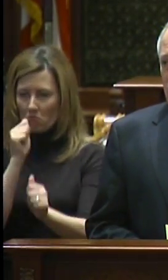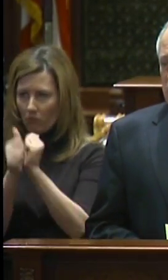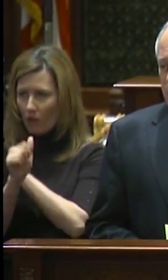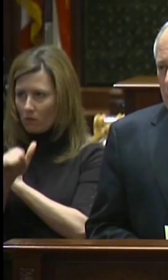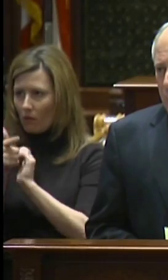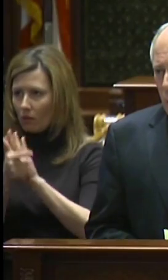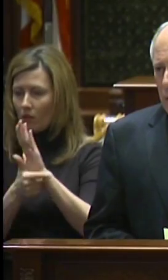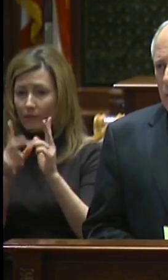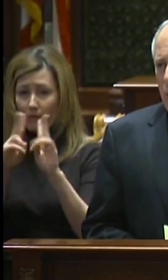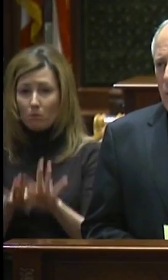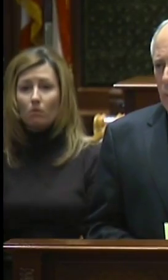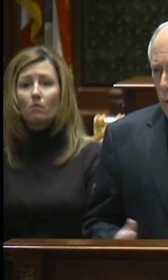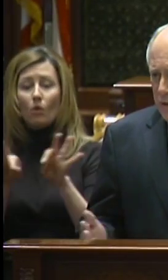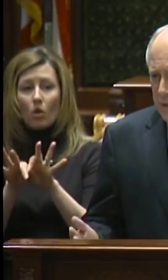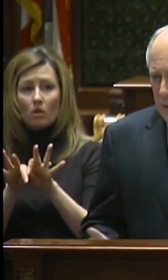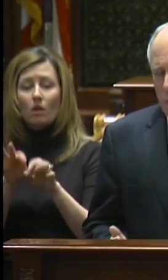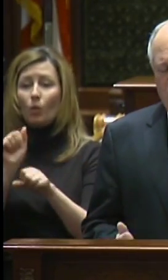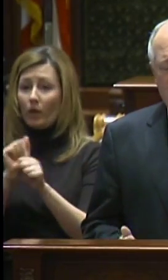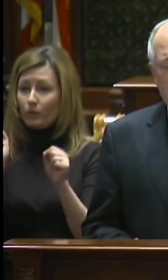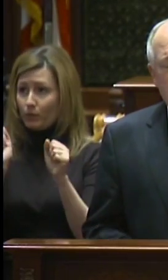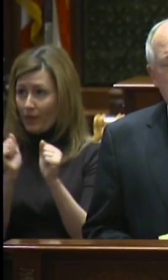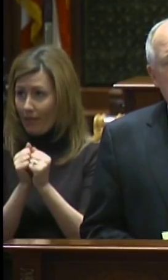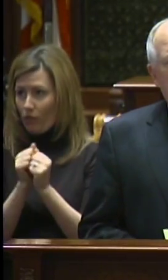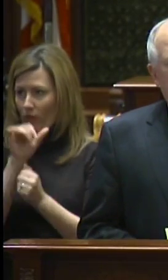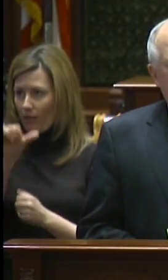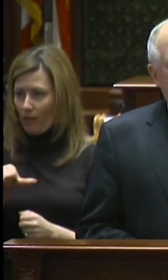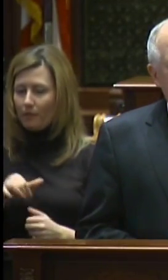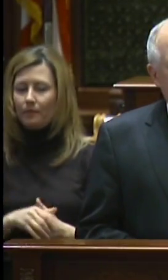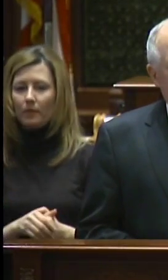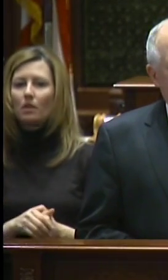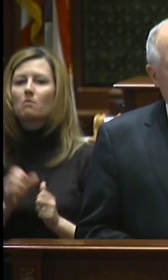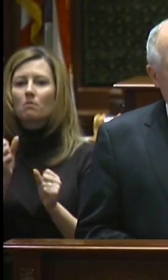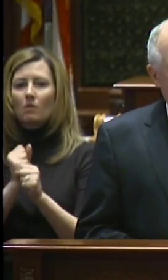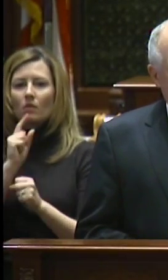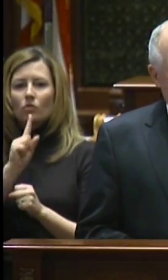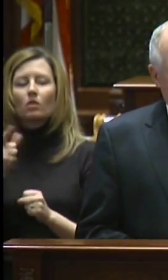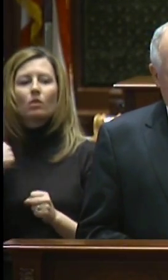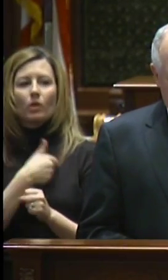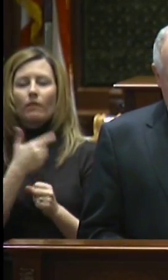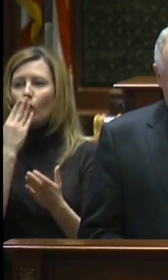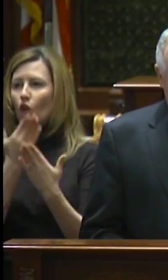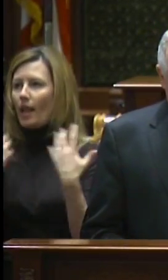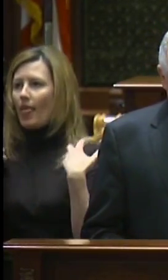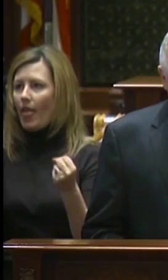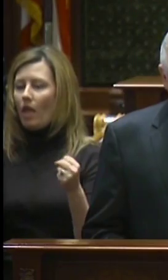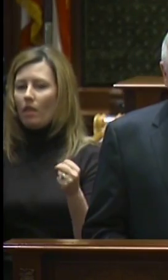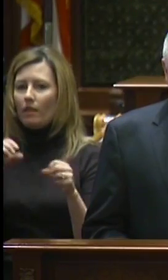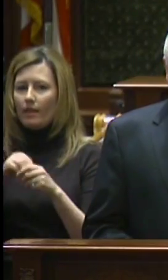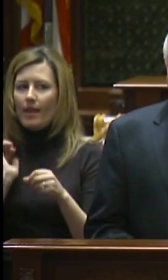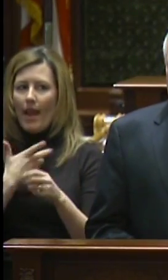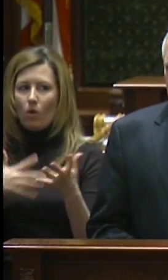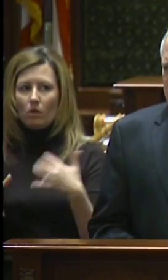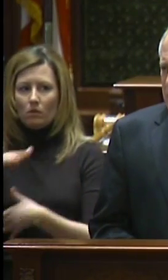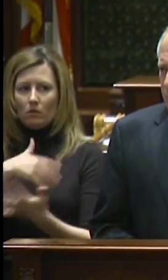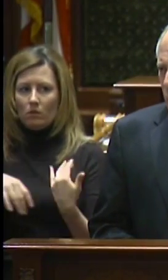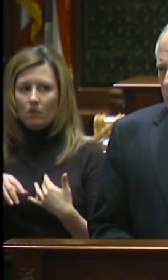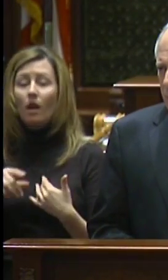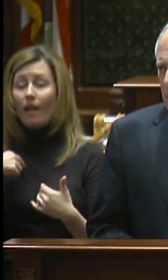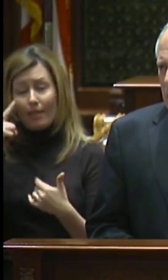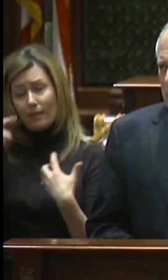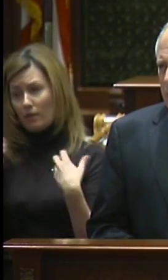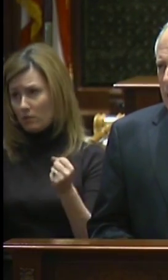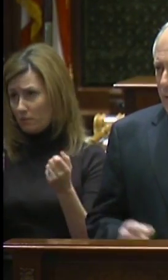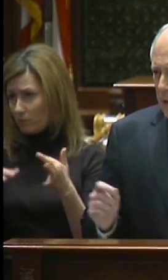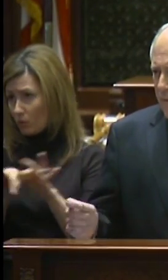that law. It's a very important law. We work together on that, and it will make sure that we have good health in our society. And I think health is